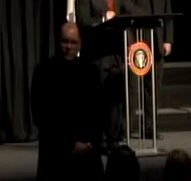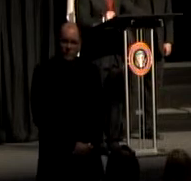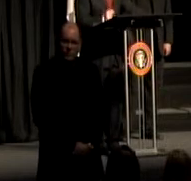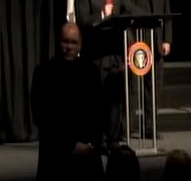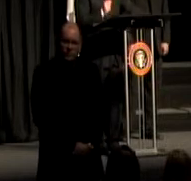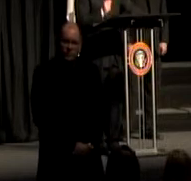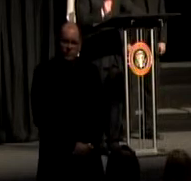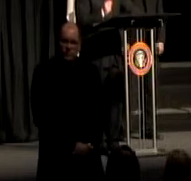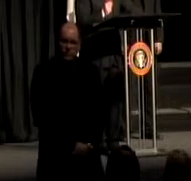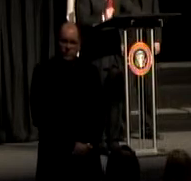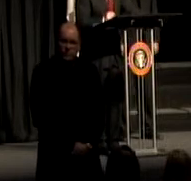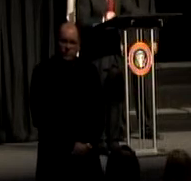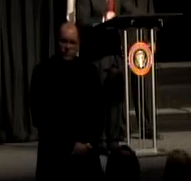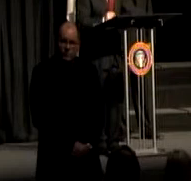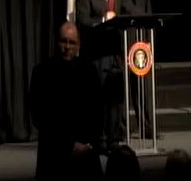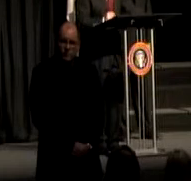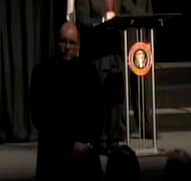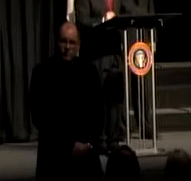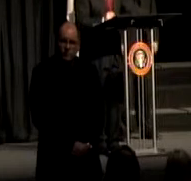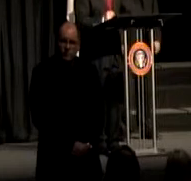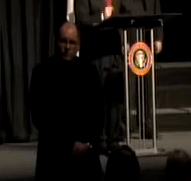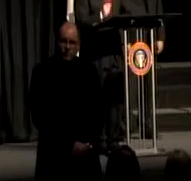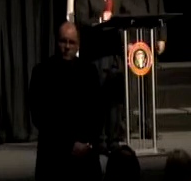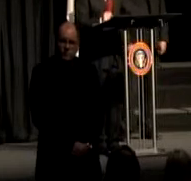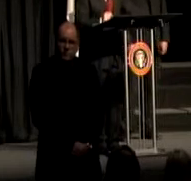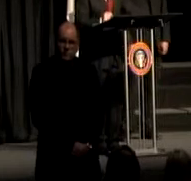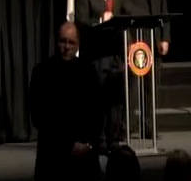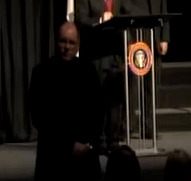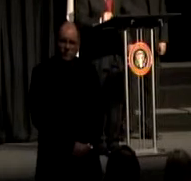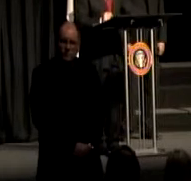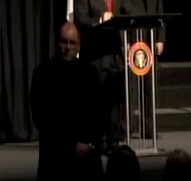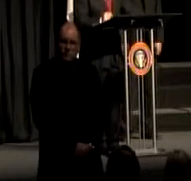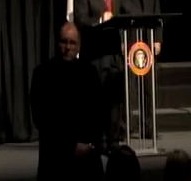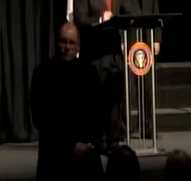addictions affairs